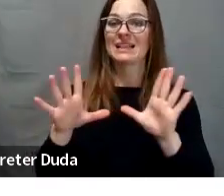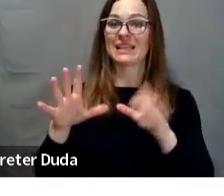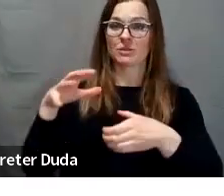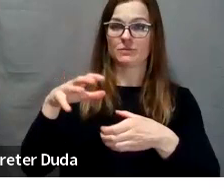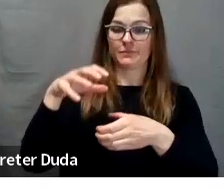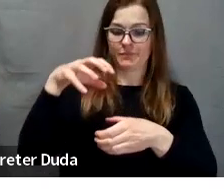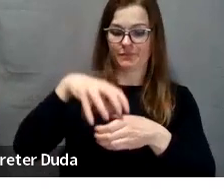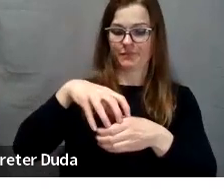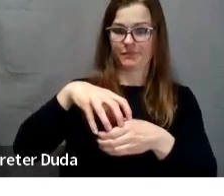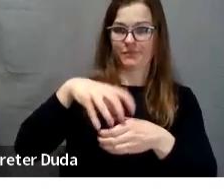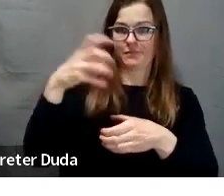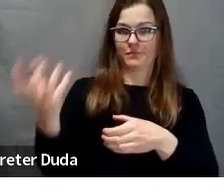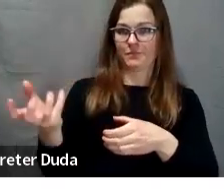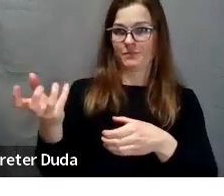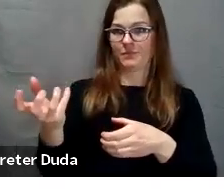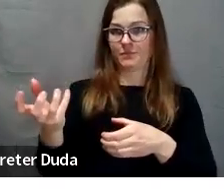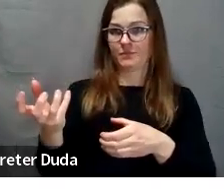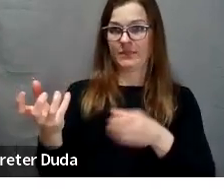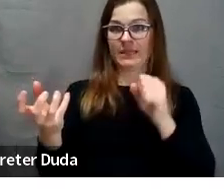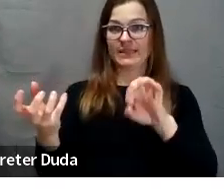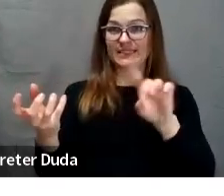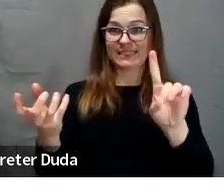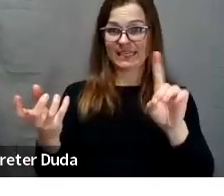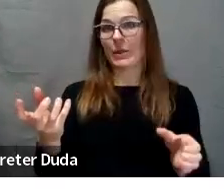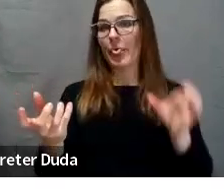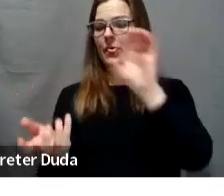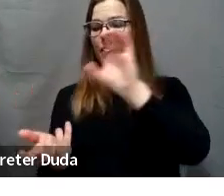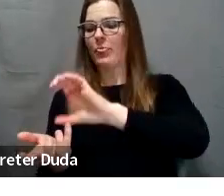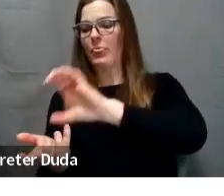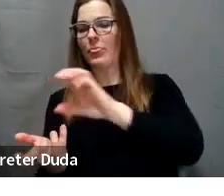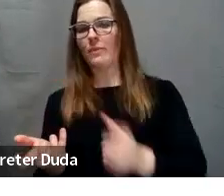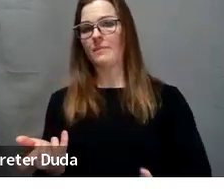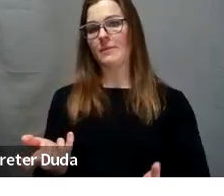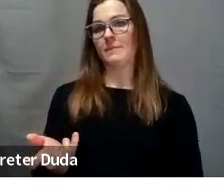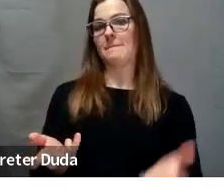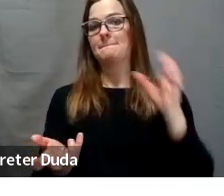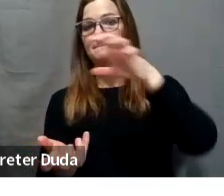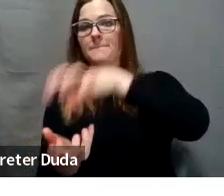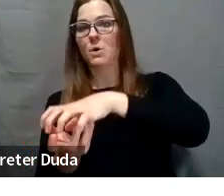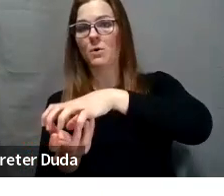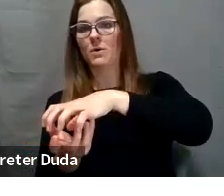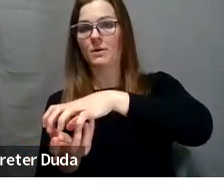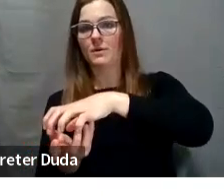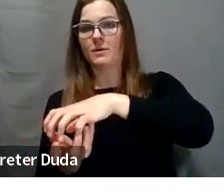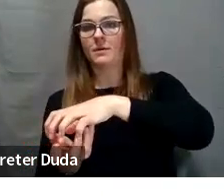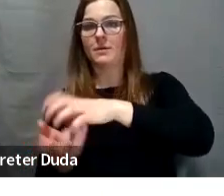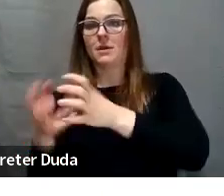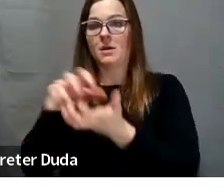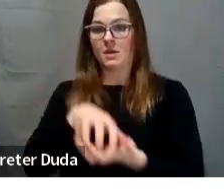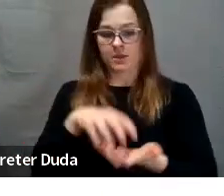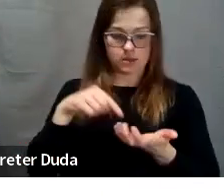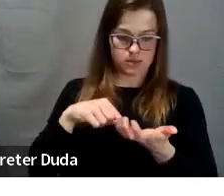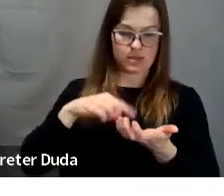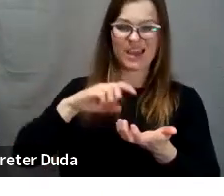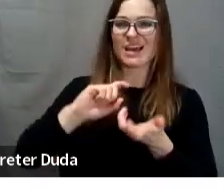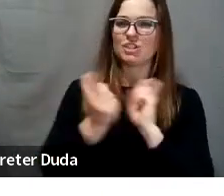on the circle part, and you put the seeds in there, and you can adjust the seed size. So